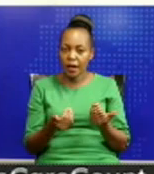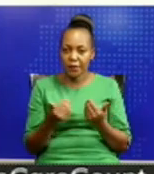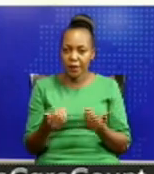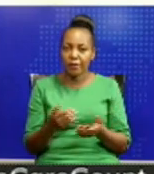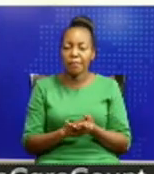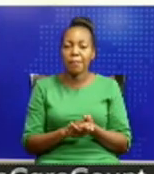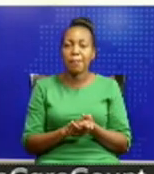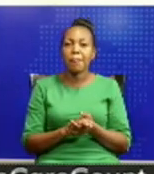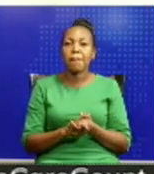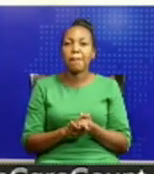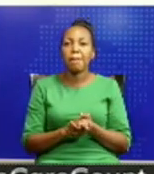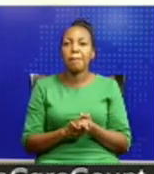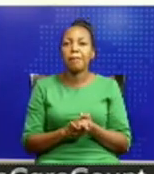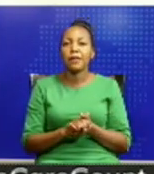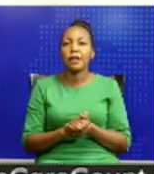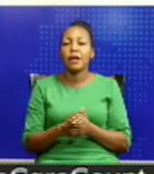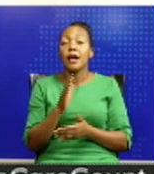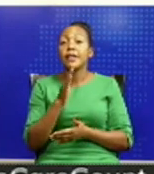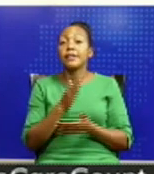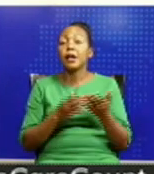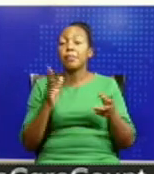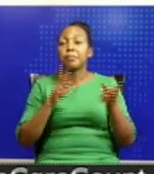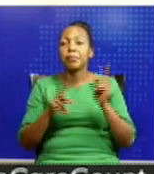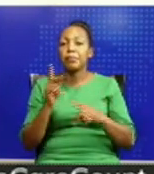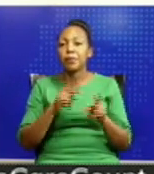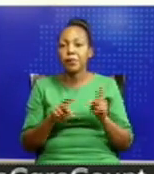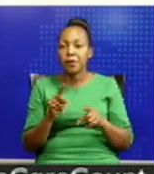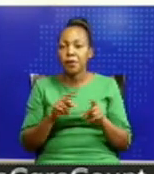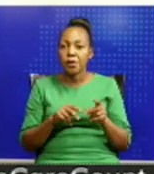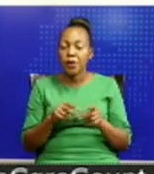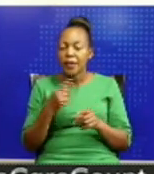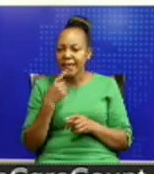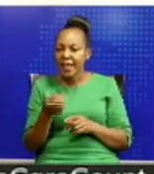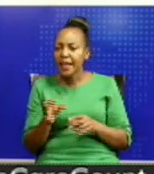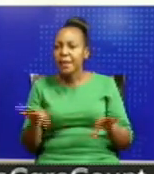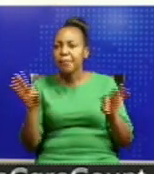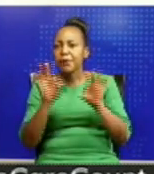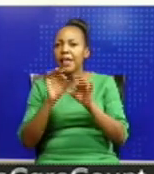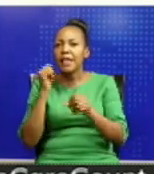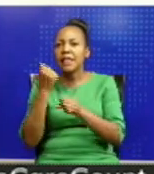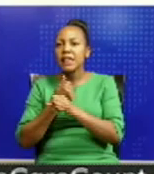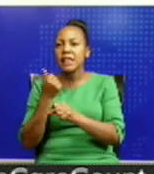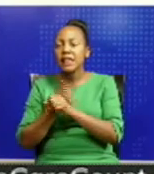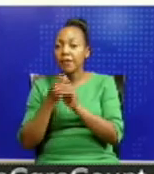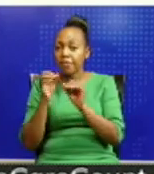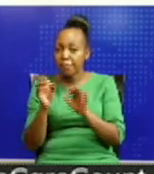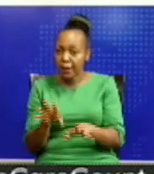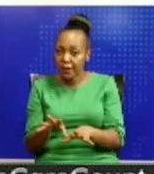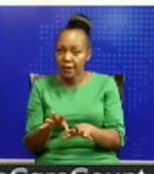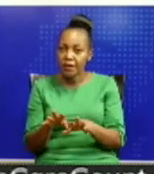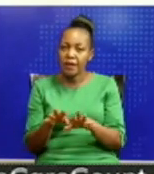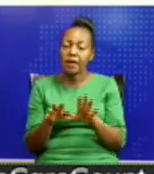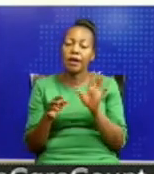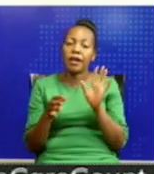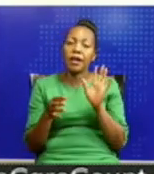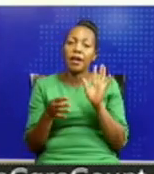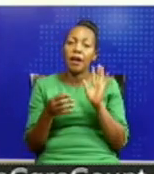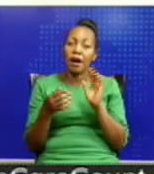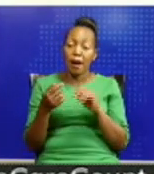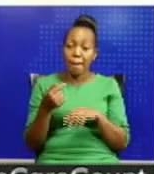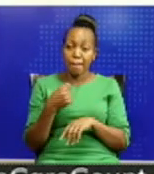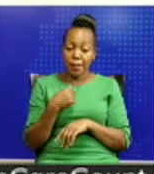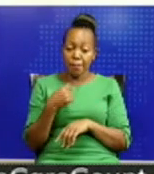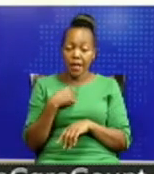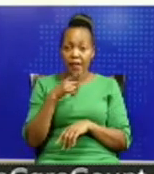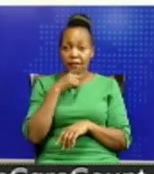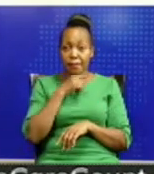some people were not recognized as essentials, like the lecturer put it. Actually, for me,